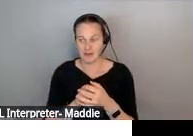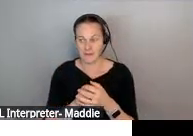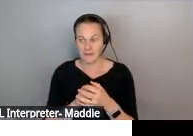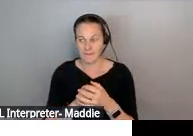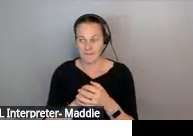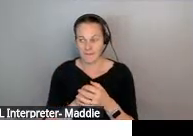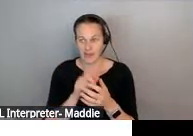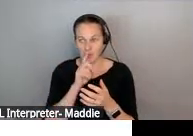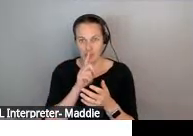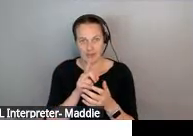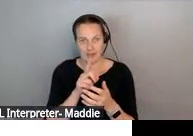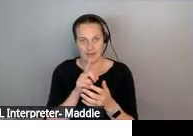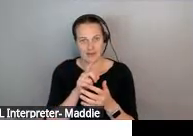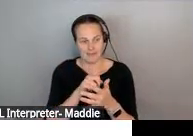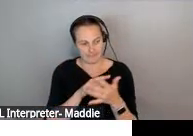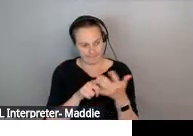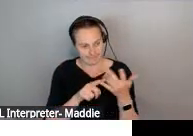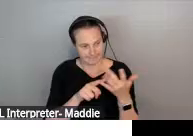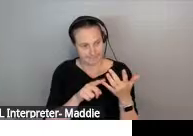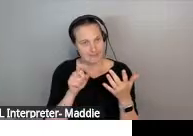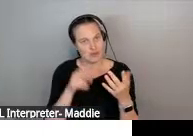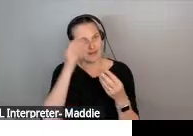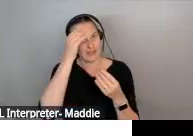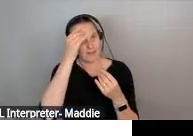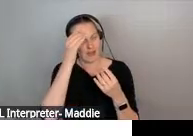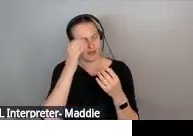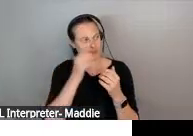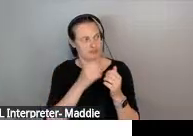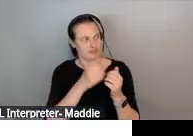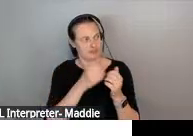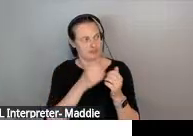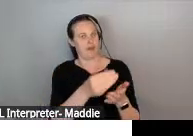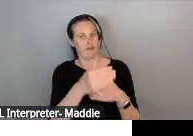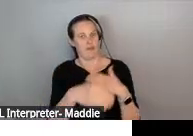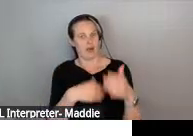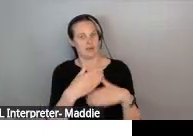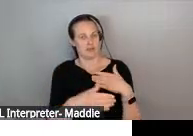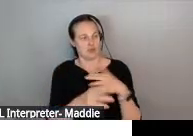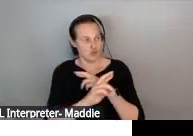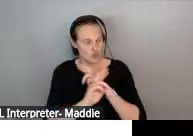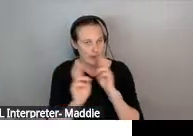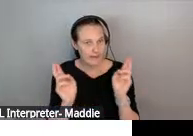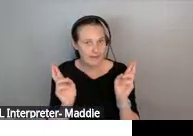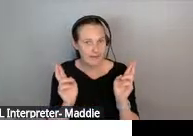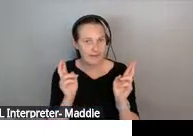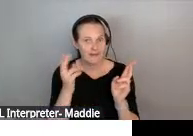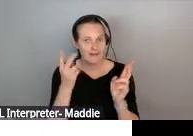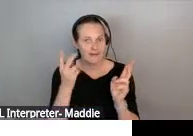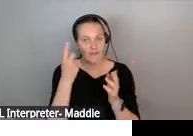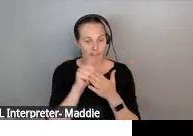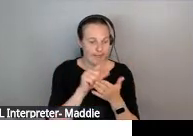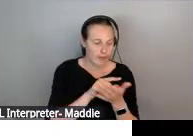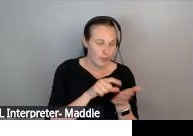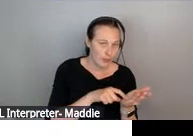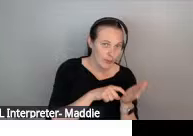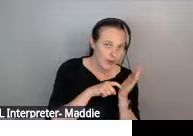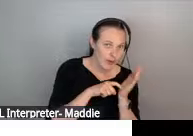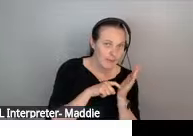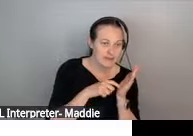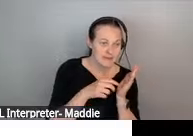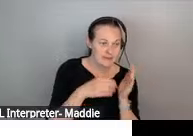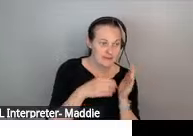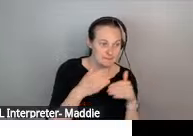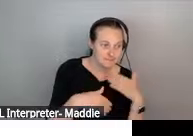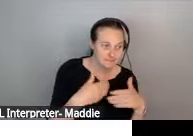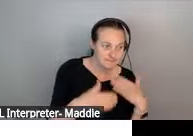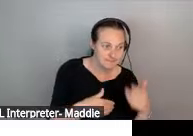really are having to think about the procurement process to make sure that they are ready for the legal requirements that are coming, but also so that